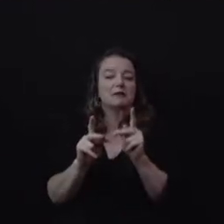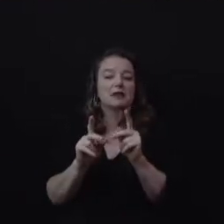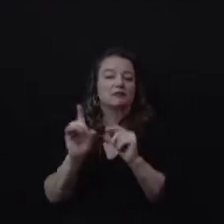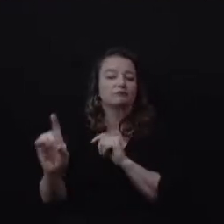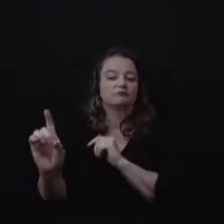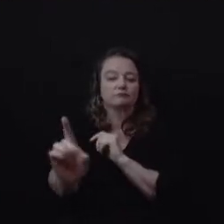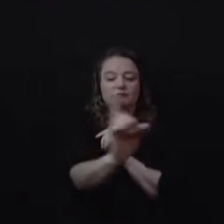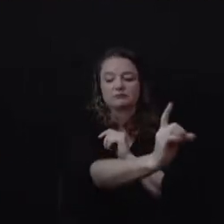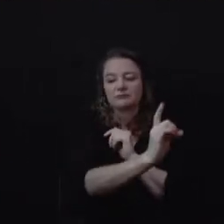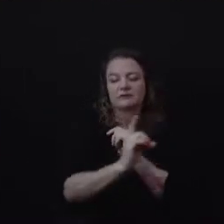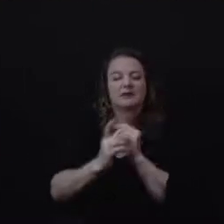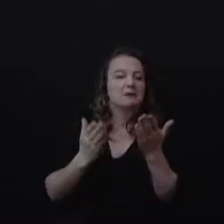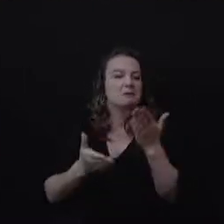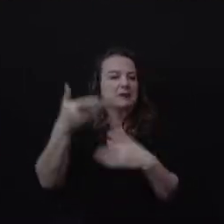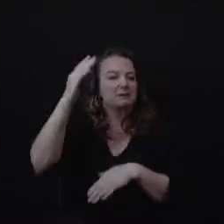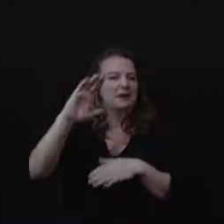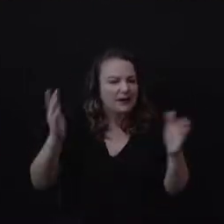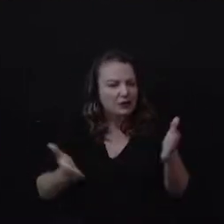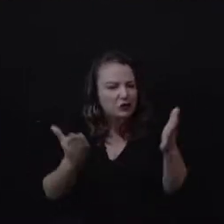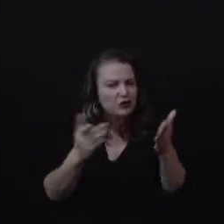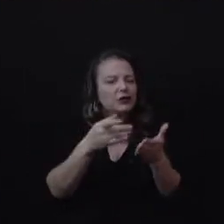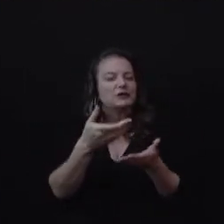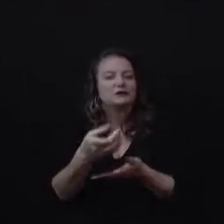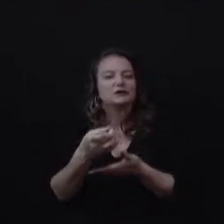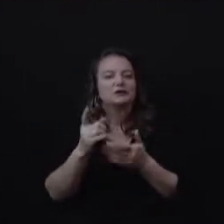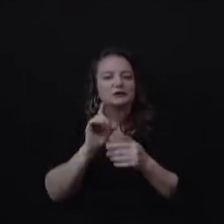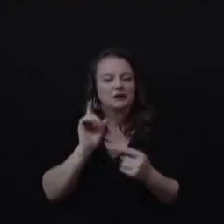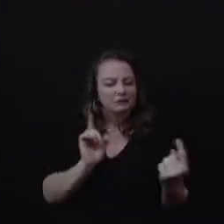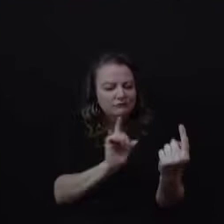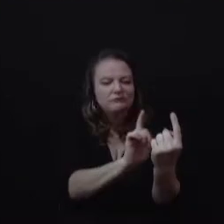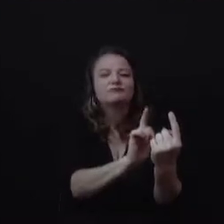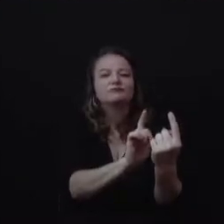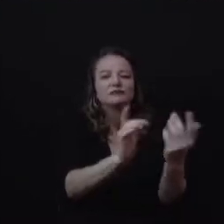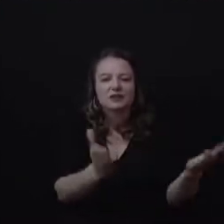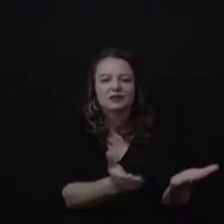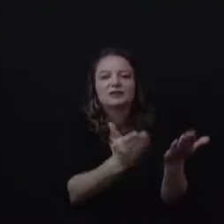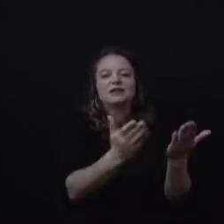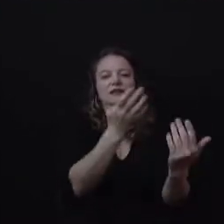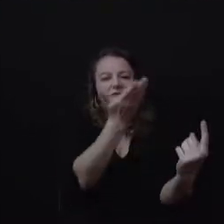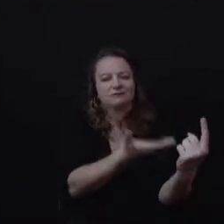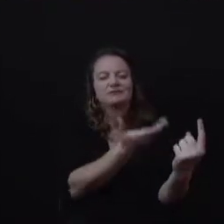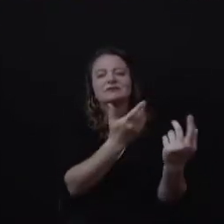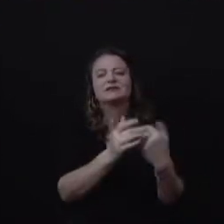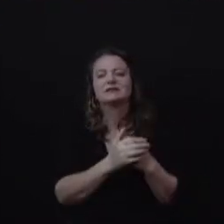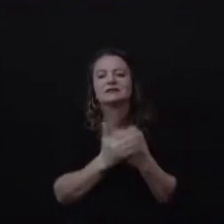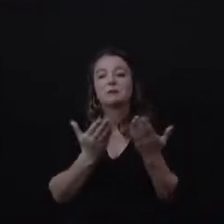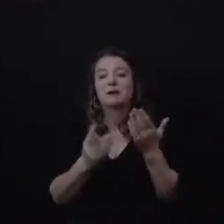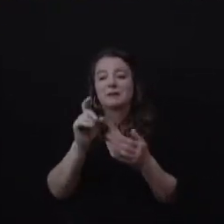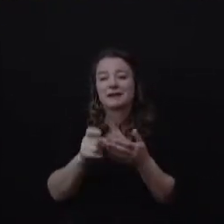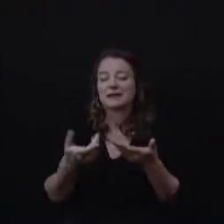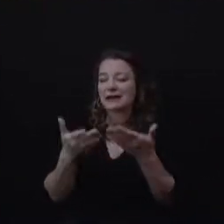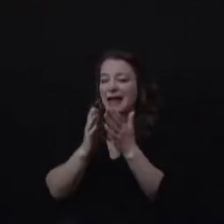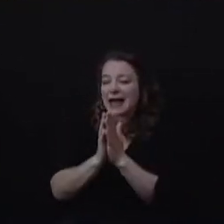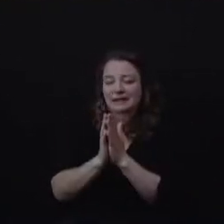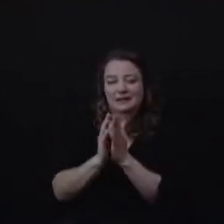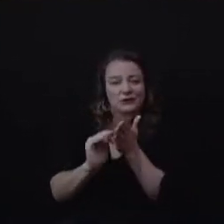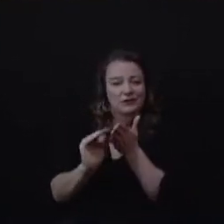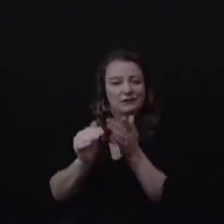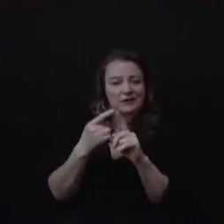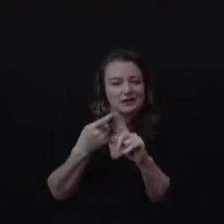another. Maybe God gives you a word of encouragement for somebody, or maybe you need to go to somebody that you realize, I need to ask that person's forgiveness.